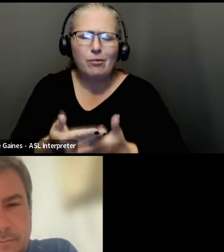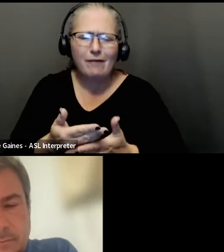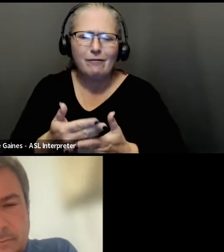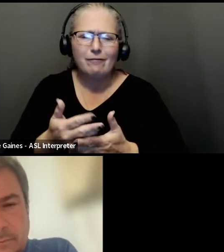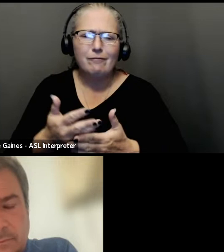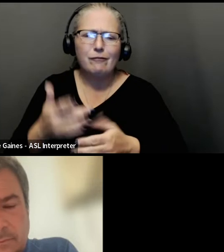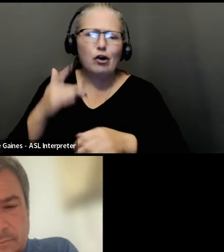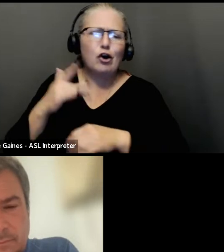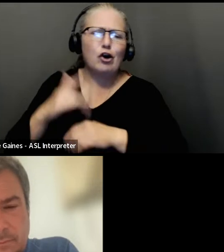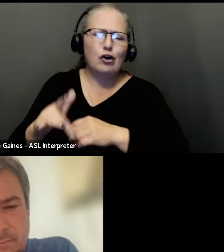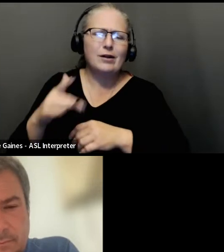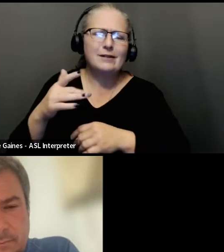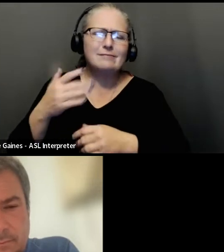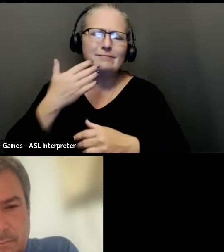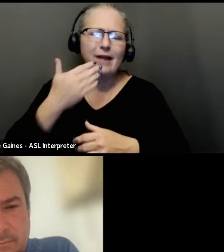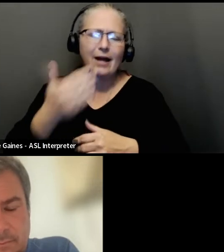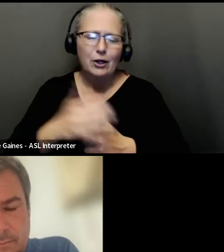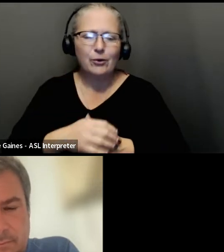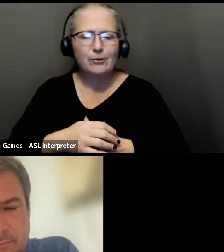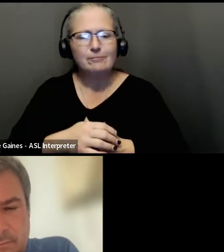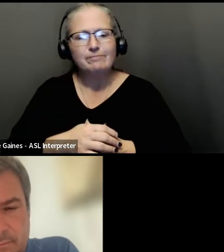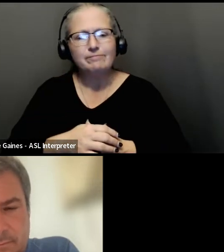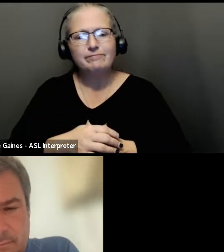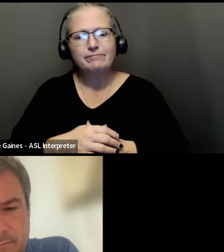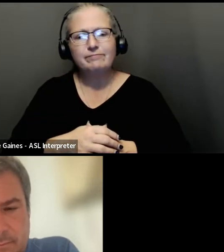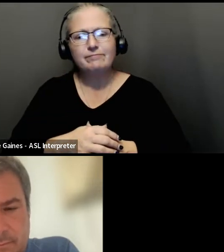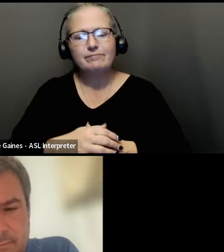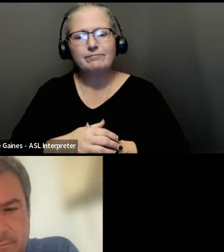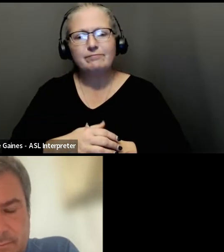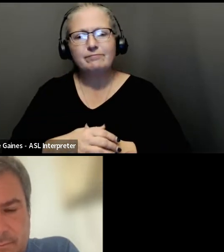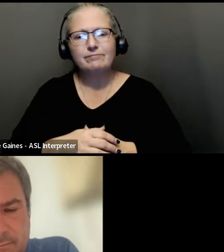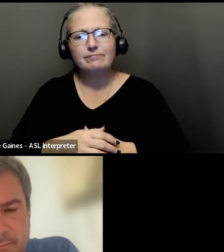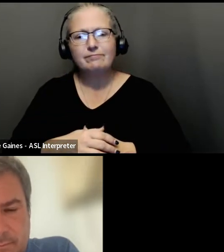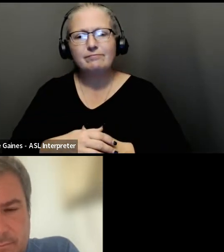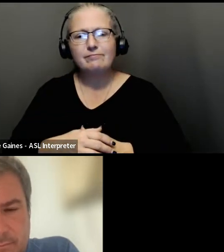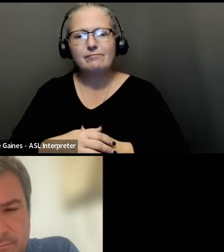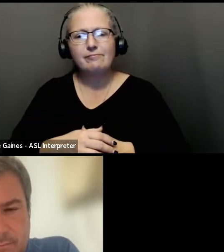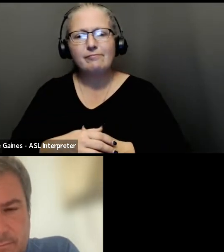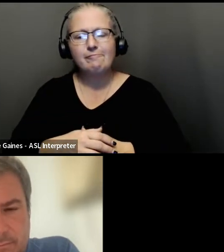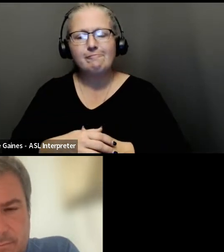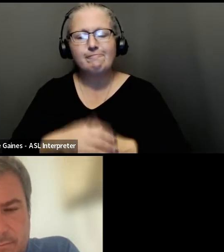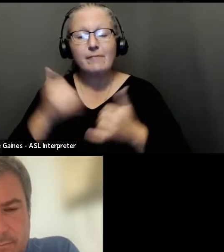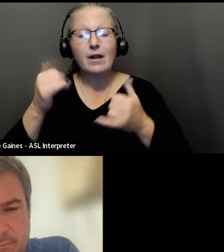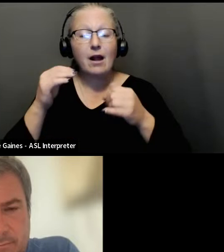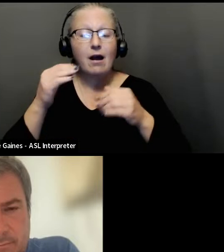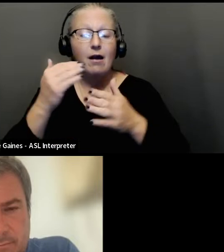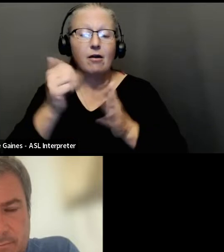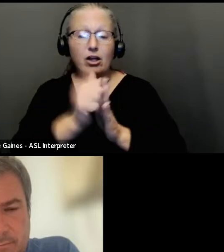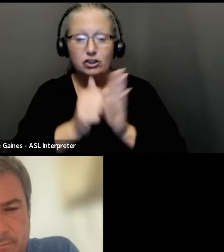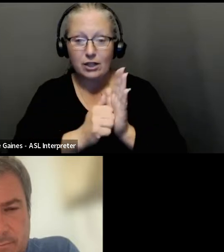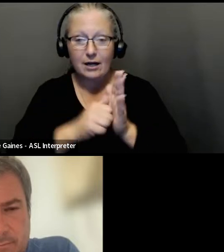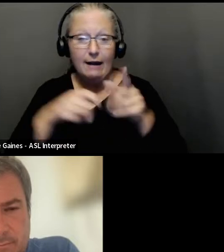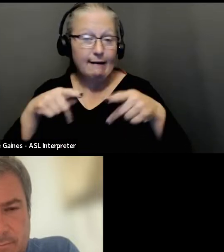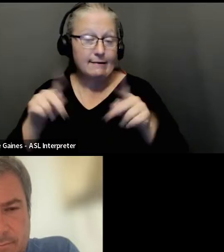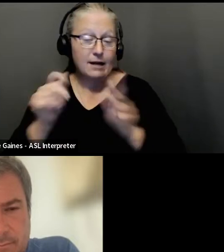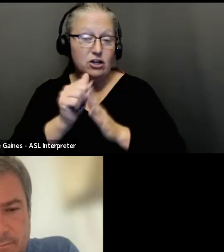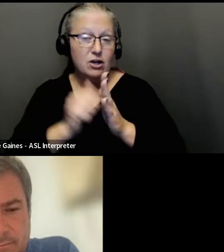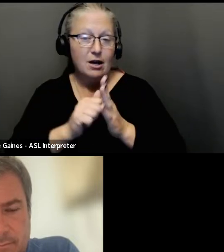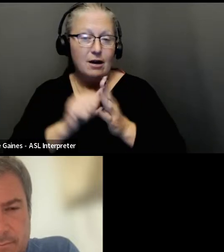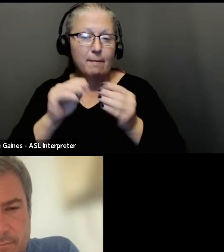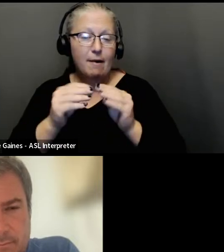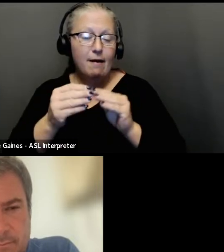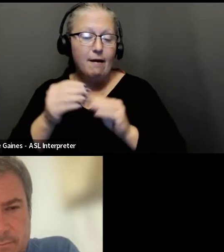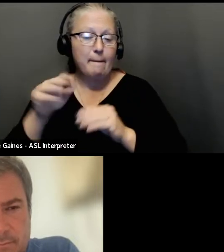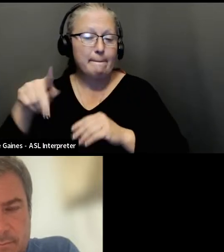earlier, so thank you. Okay, we will move on with our agenda. Moving on to consent agenda, item P.